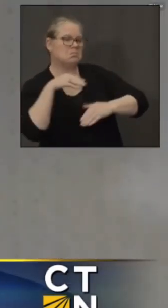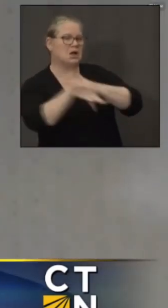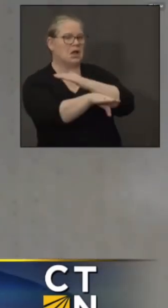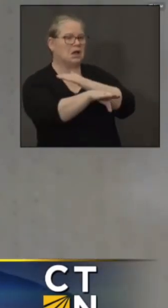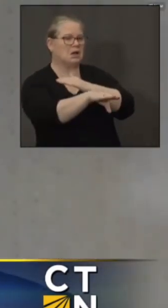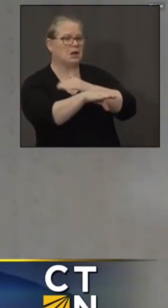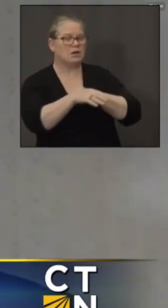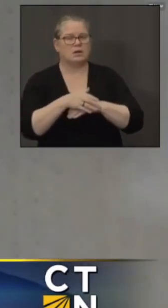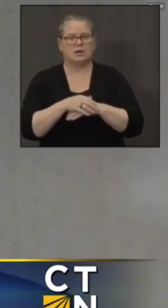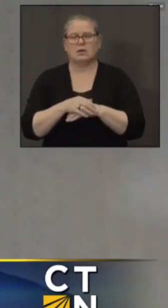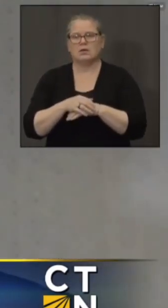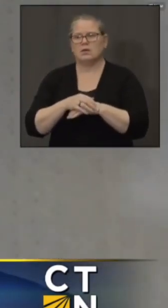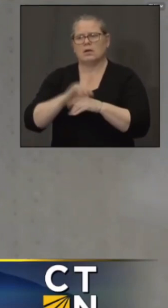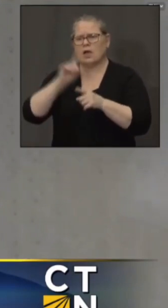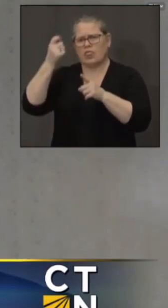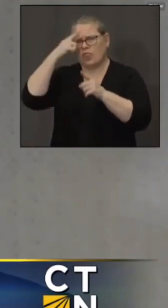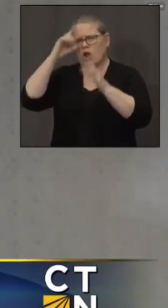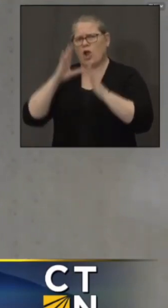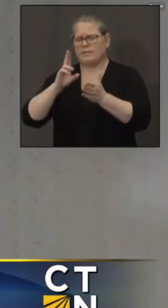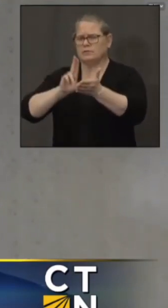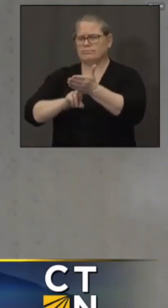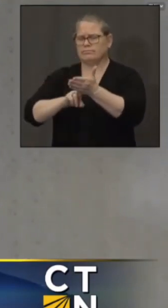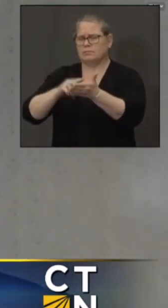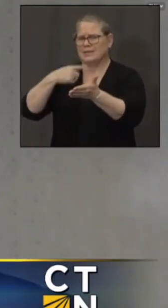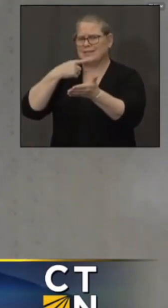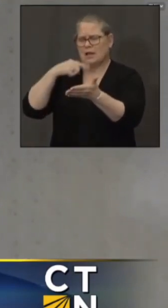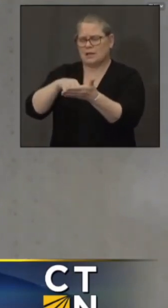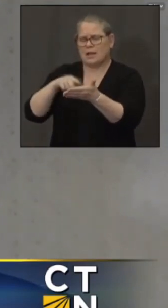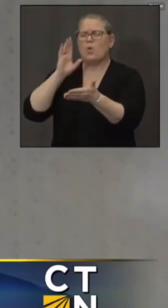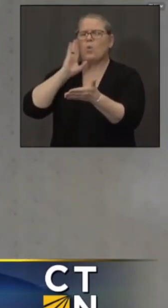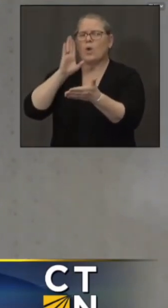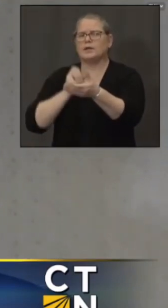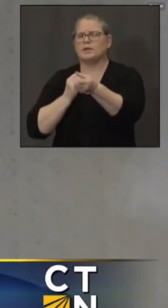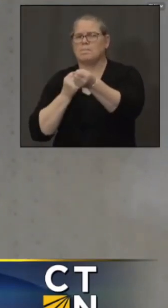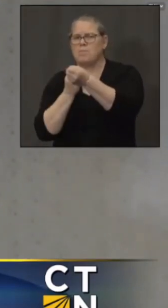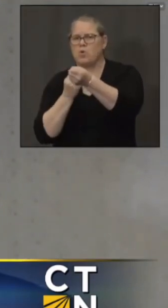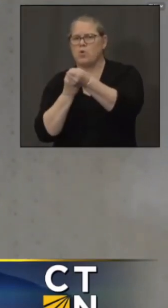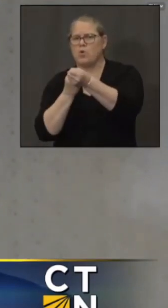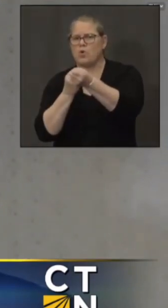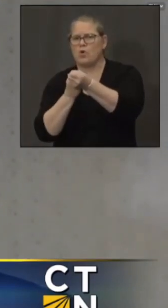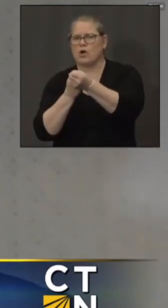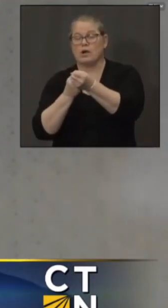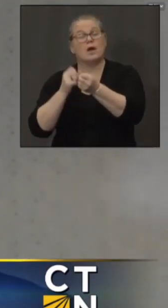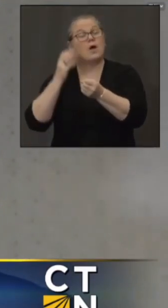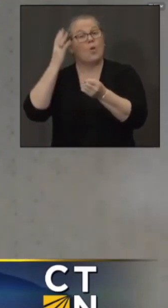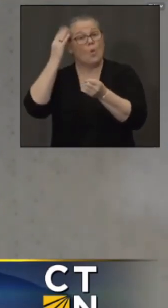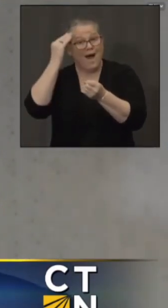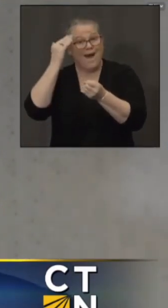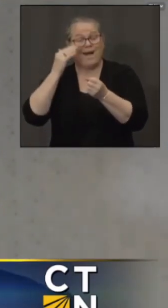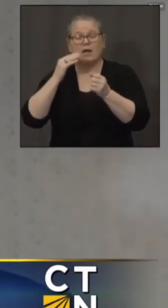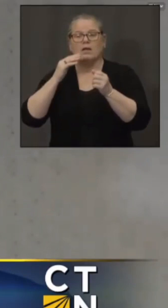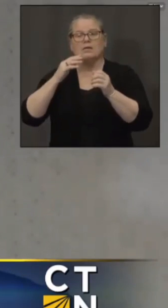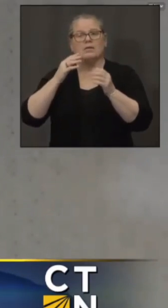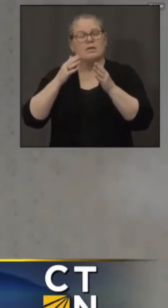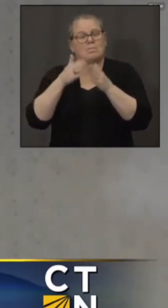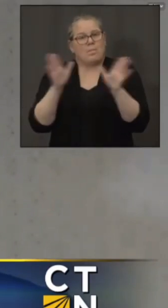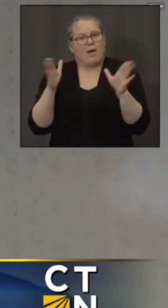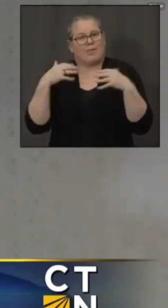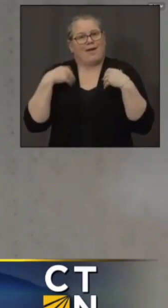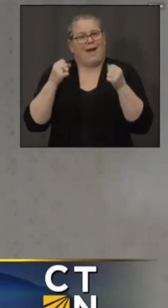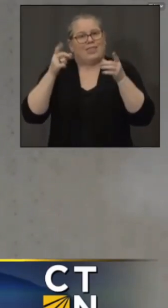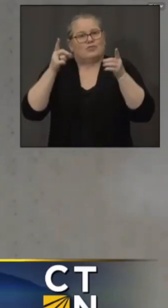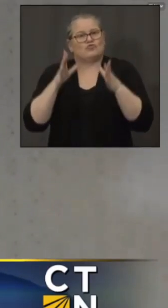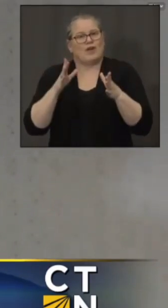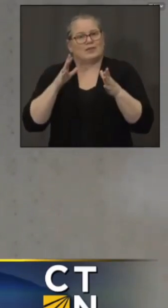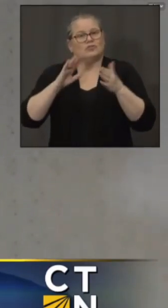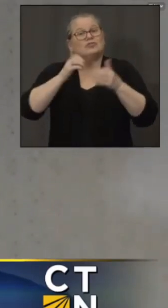them. So there are many public health directors who have reached out to the state of Connecticut asking for additional support, and this allows us to be able to